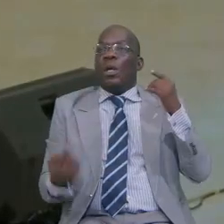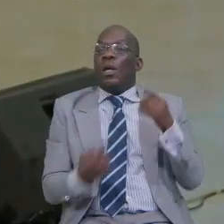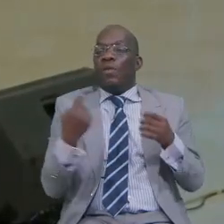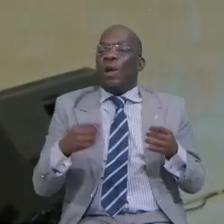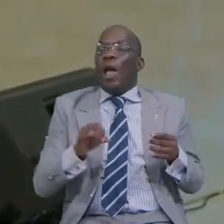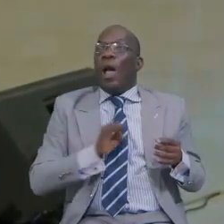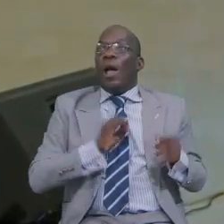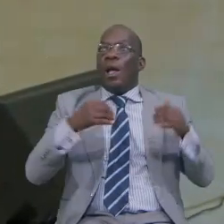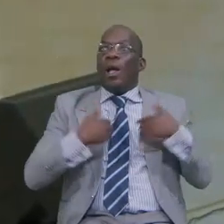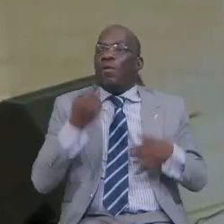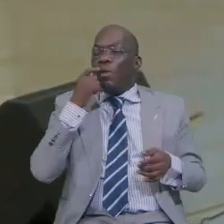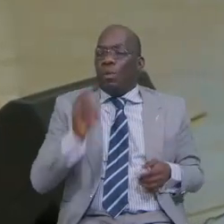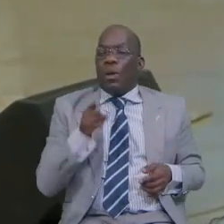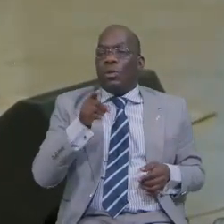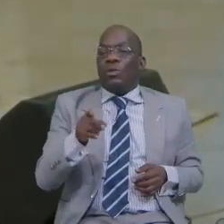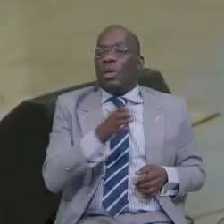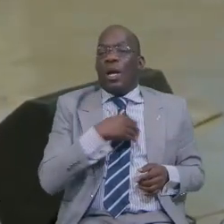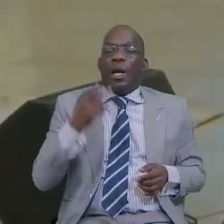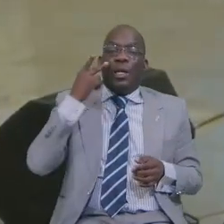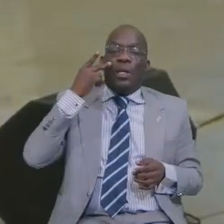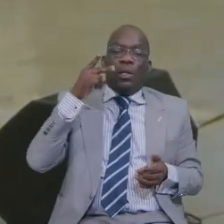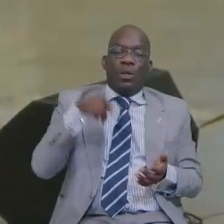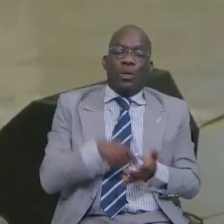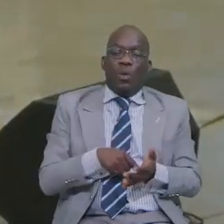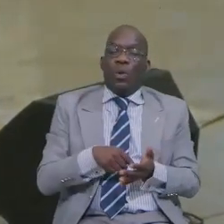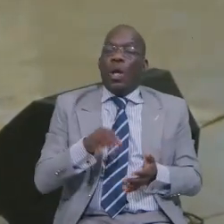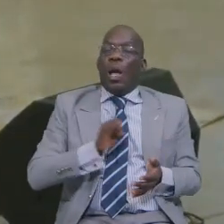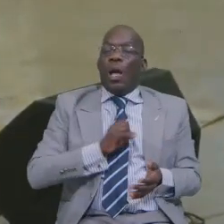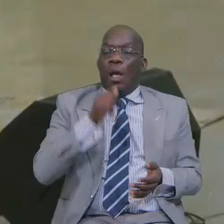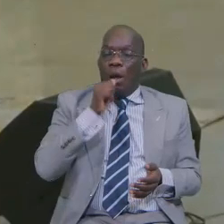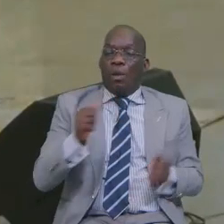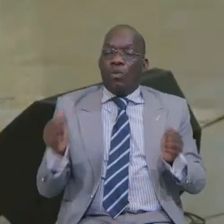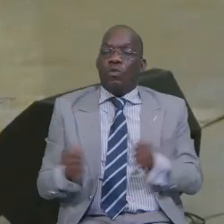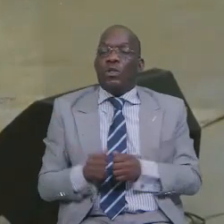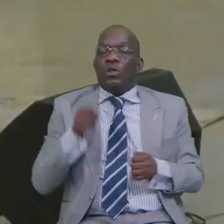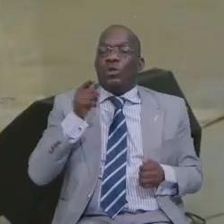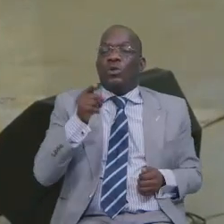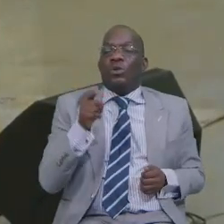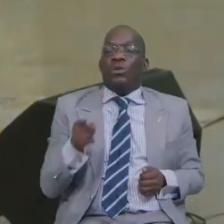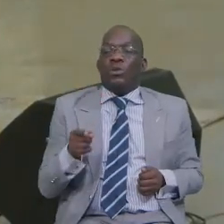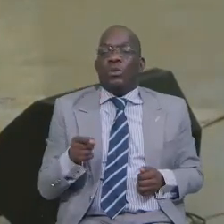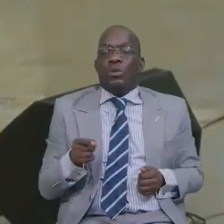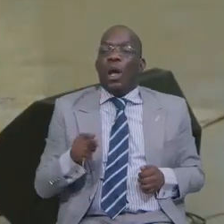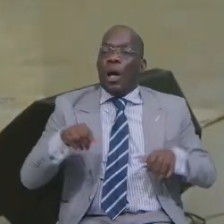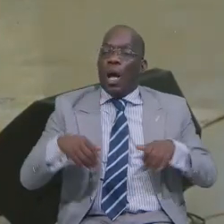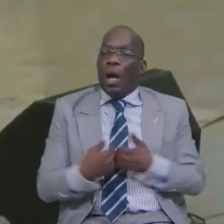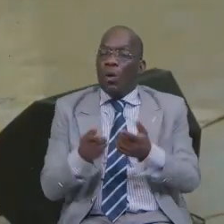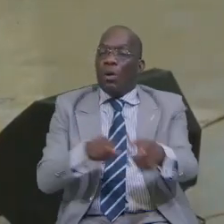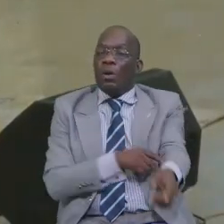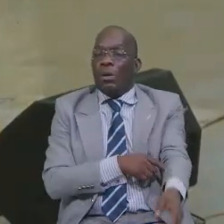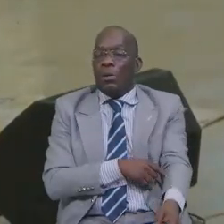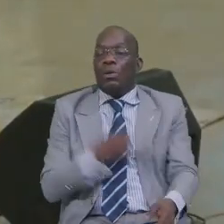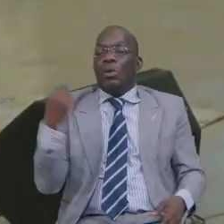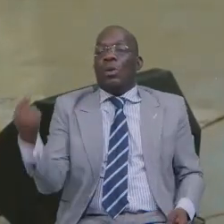have commanded you, and lo, I am with you, how often?